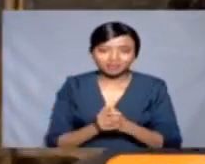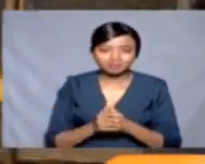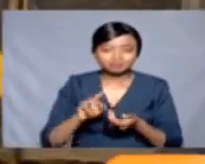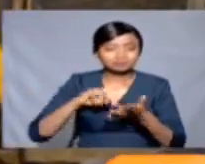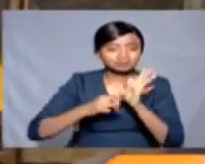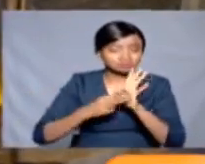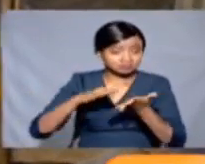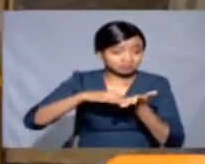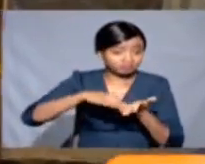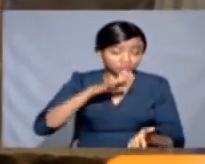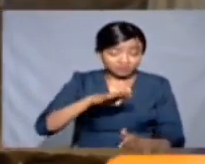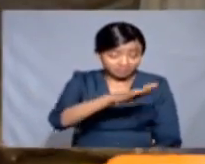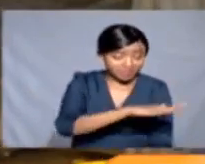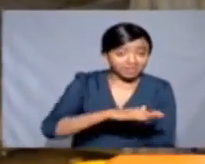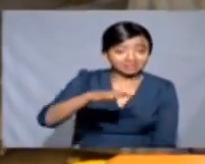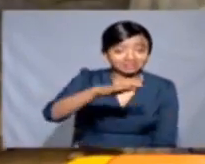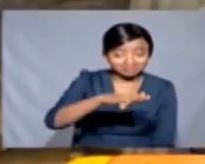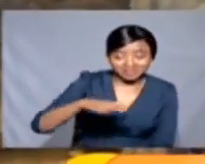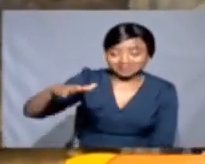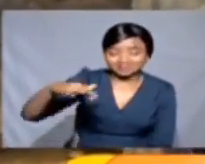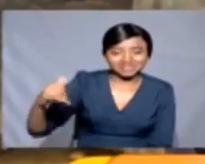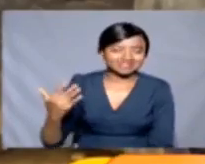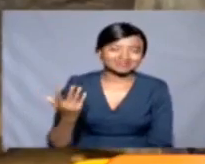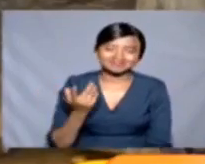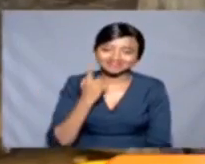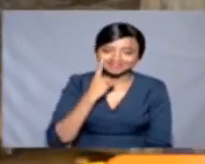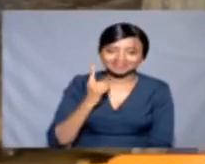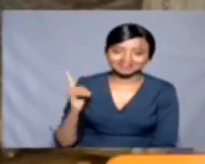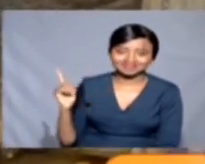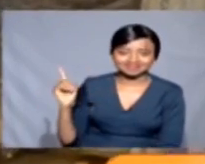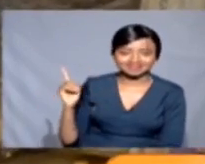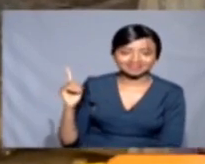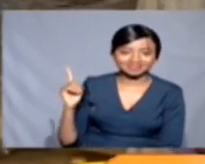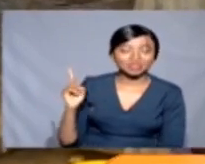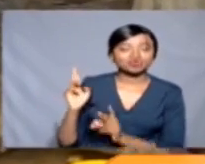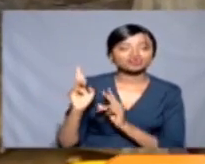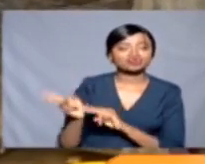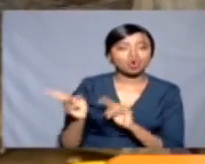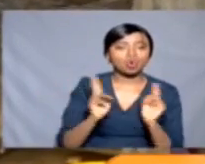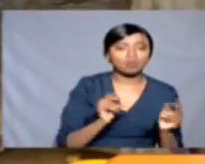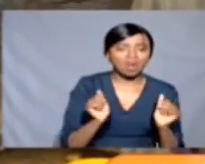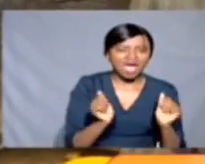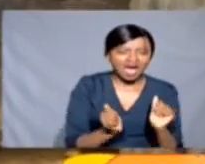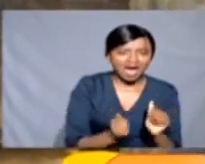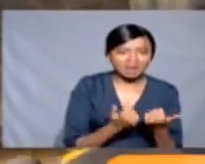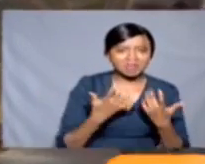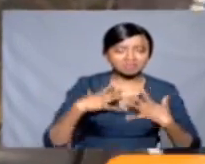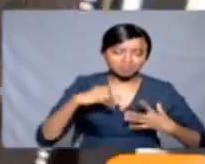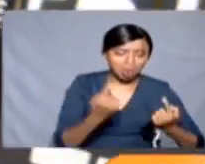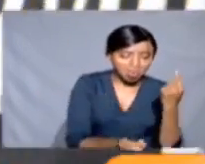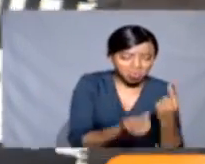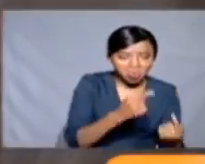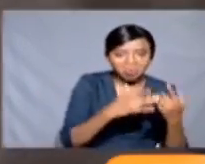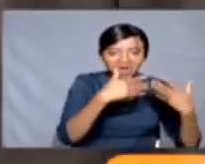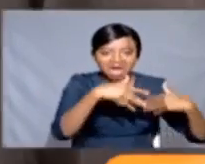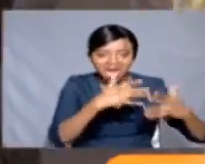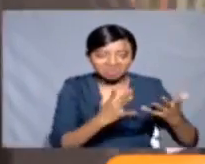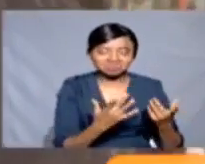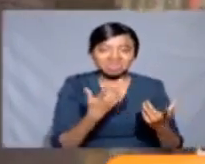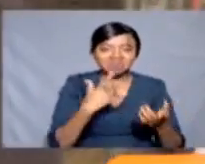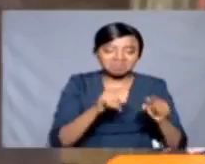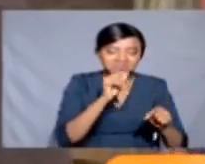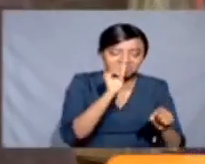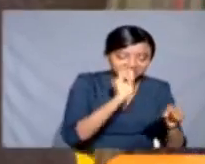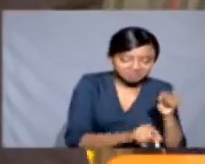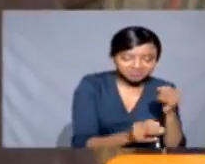most of the environments, you'll find that this is actually a very usual scenario where you have outside cooking that is using fuel, that